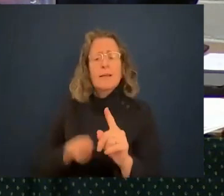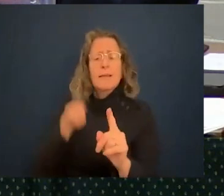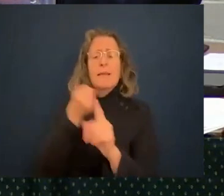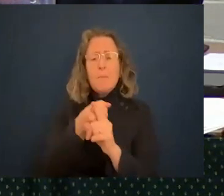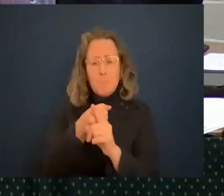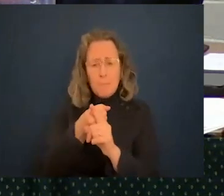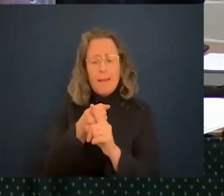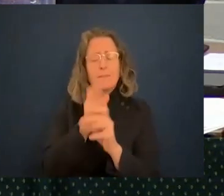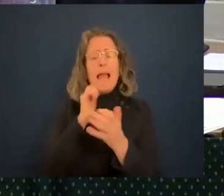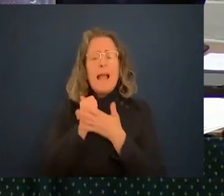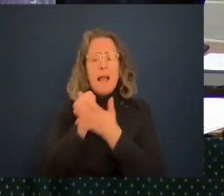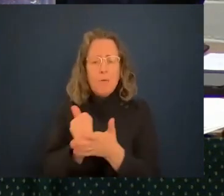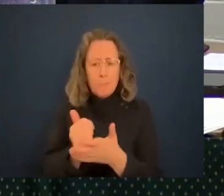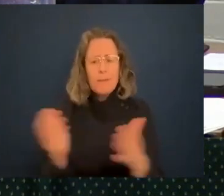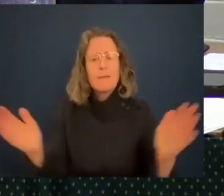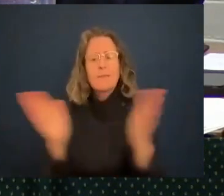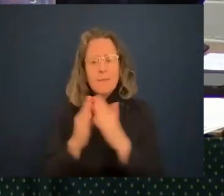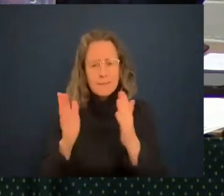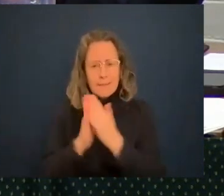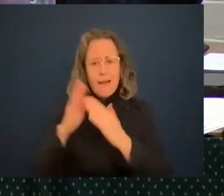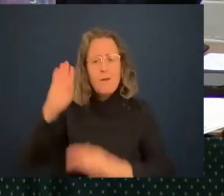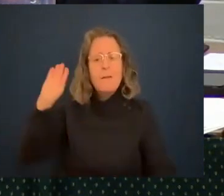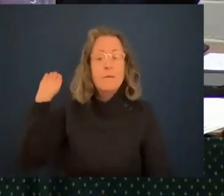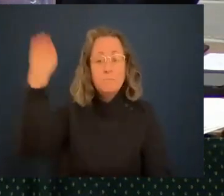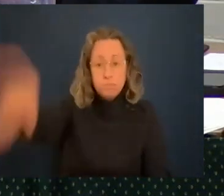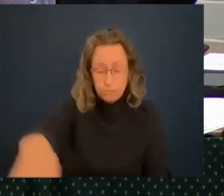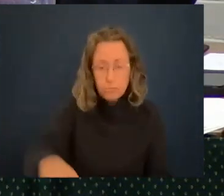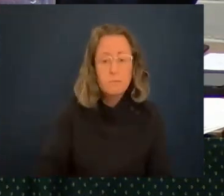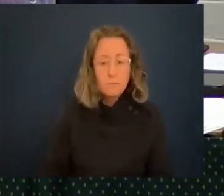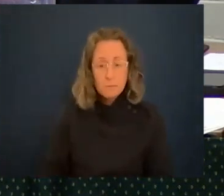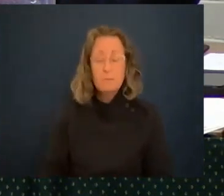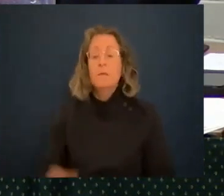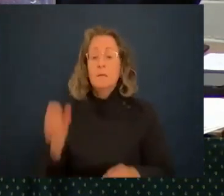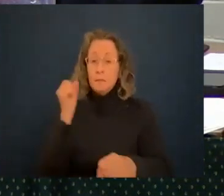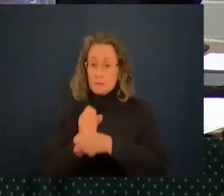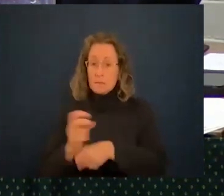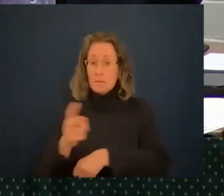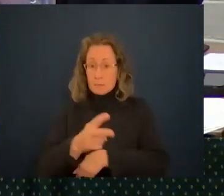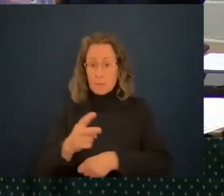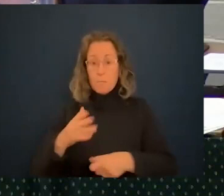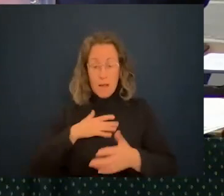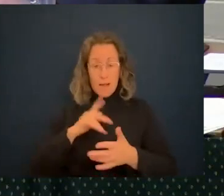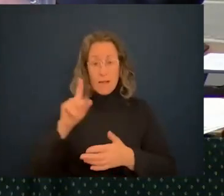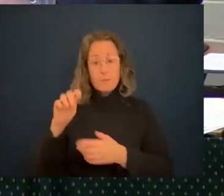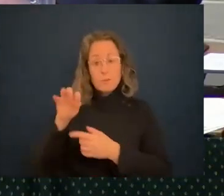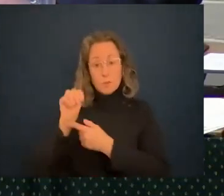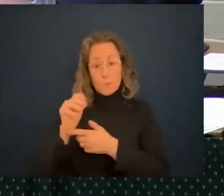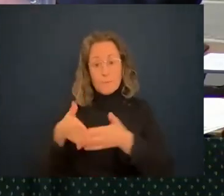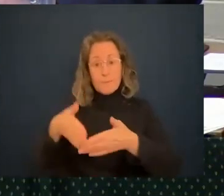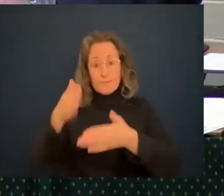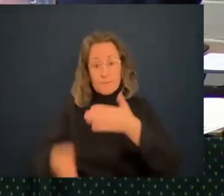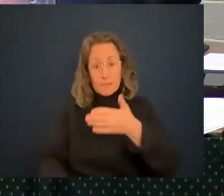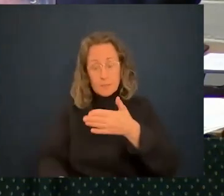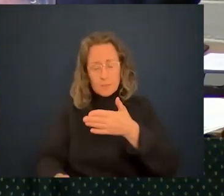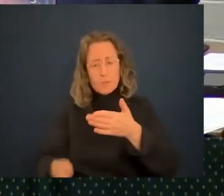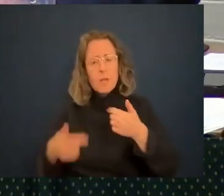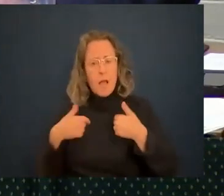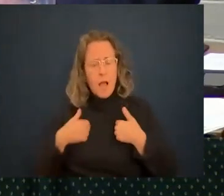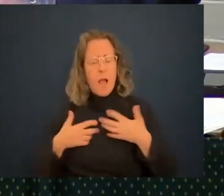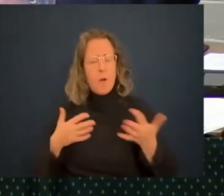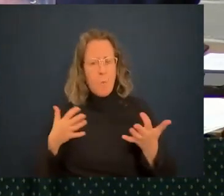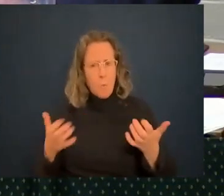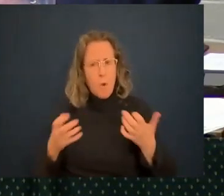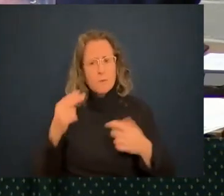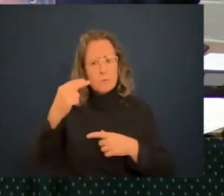I wanna finish my term on this board in two years time saying boy that was hard work but look